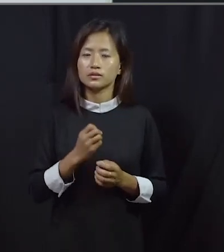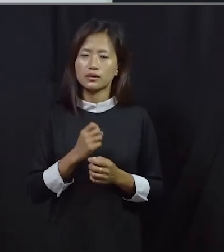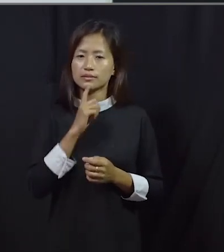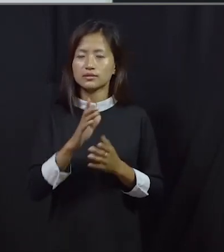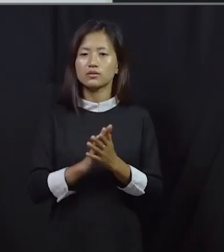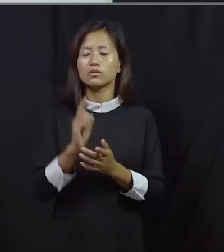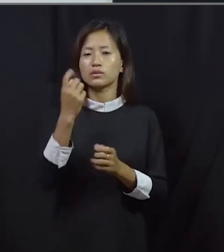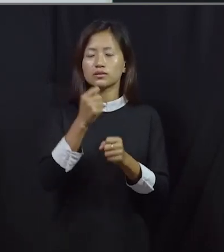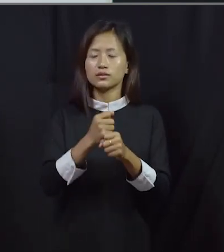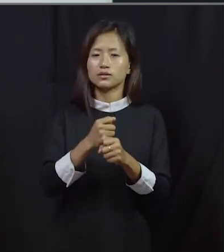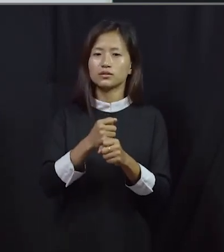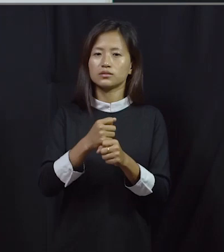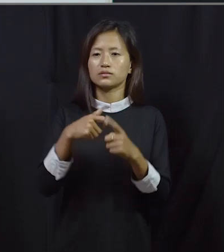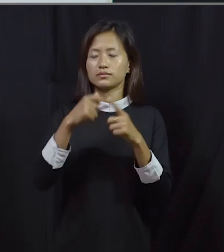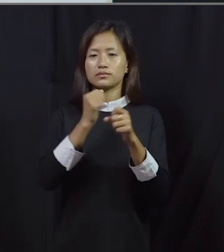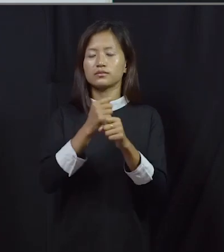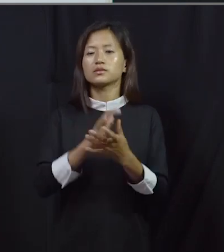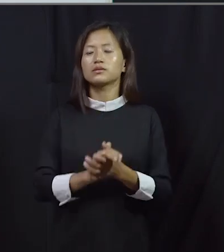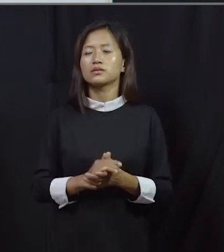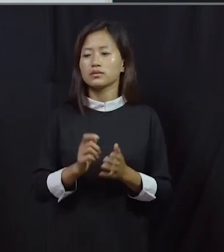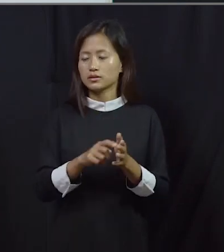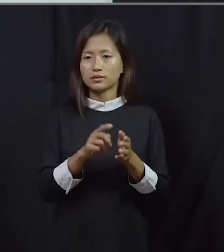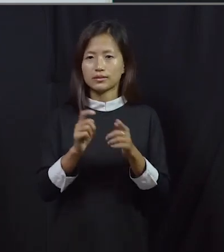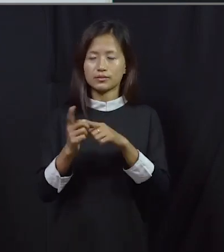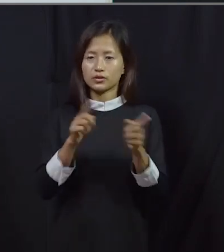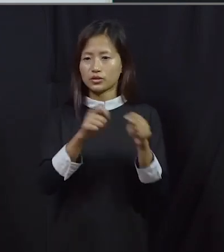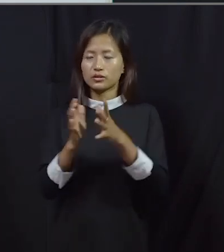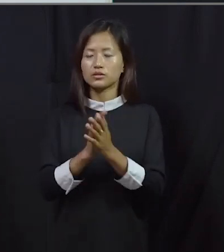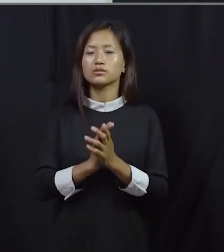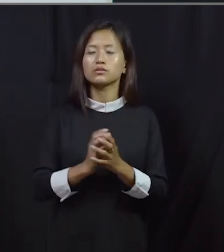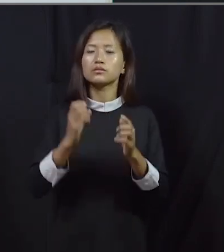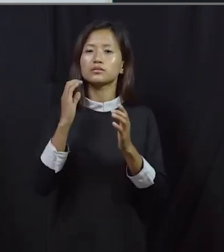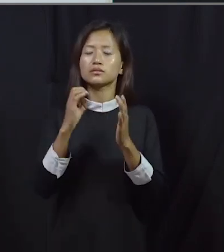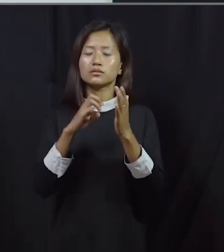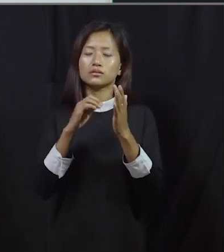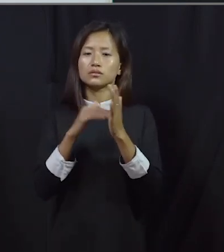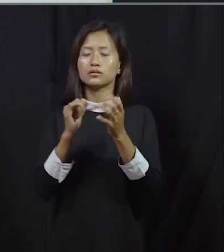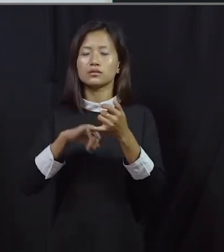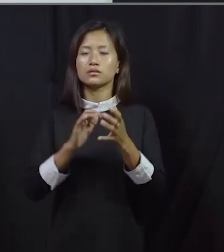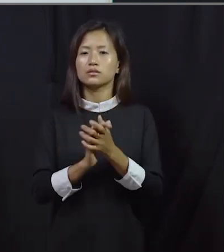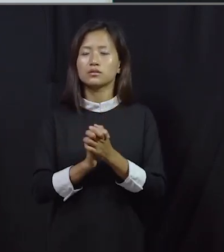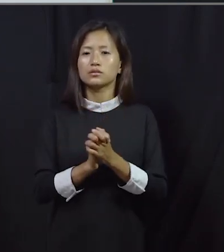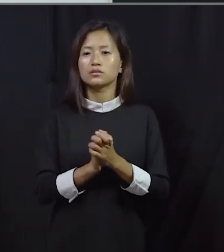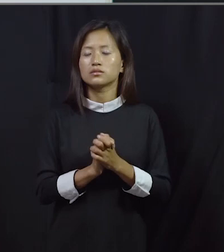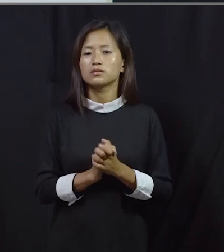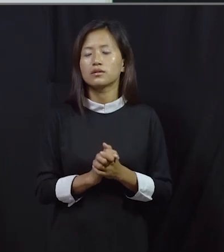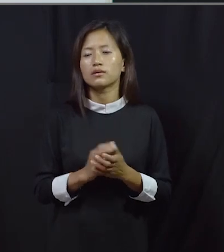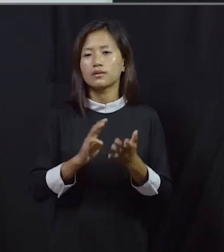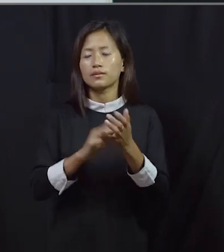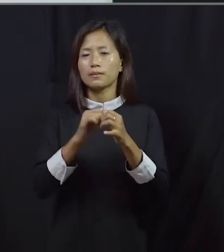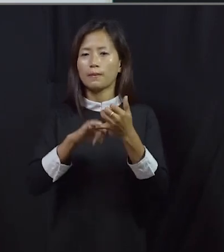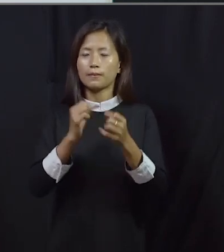kg, I'm taking 1 kg. To express this into CGS, CGS means mass, so this is mass, so in gram. How much? This